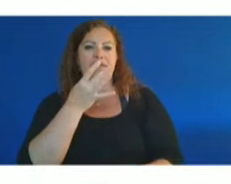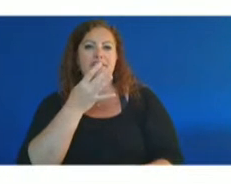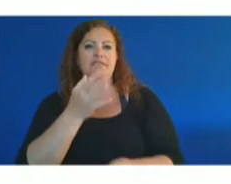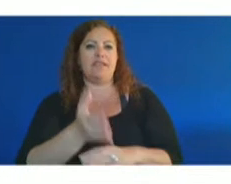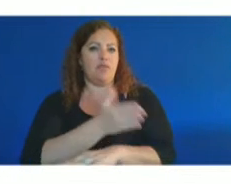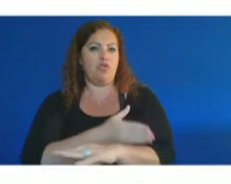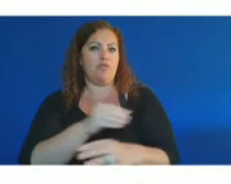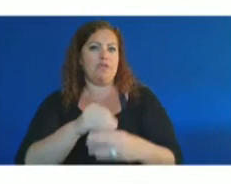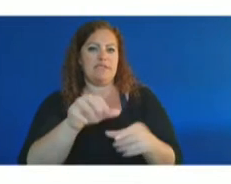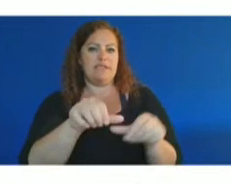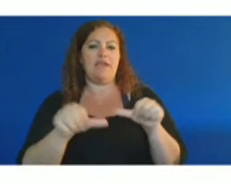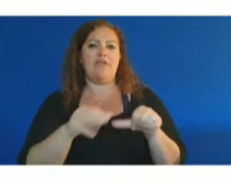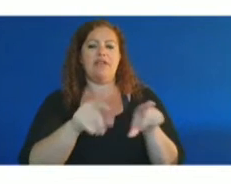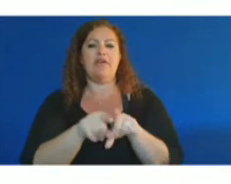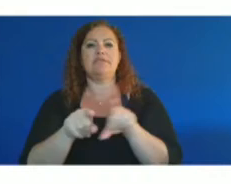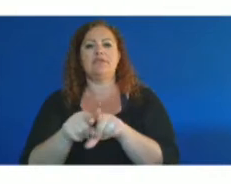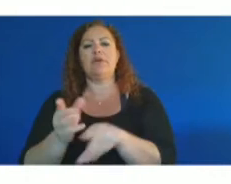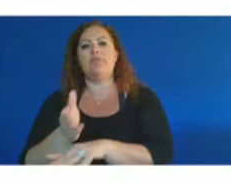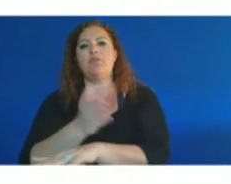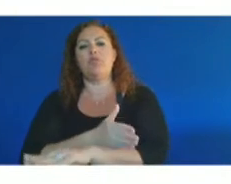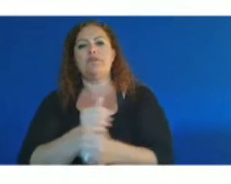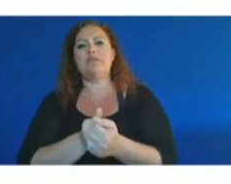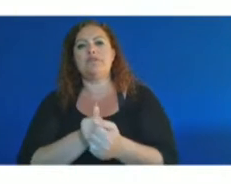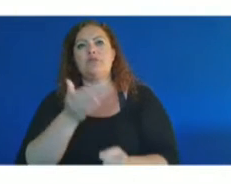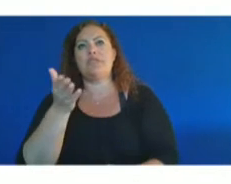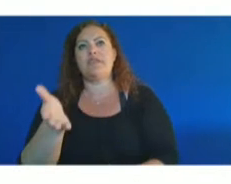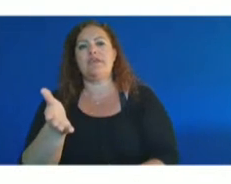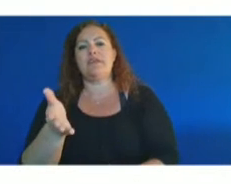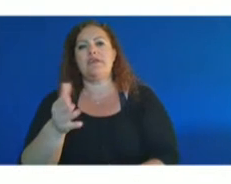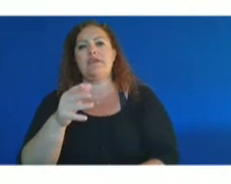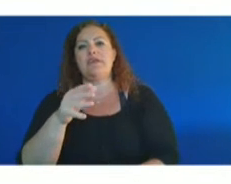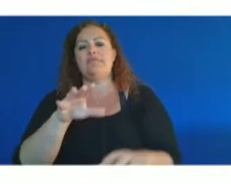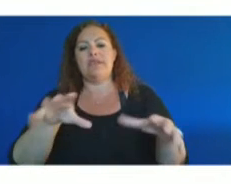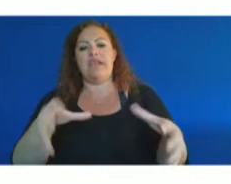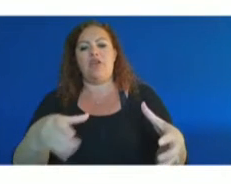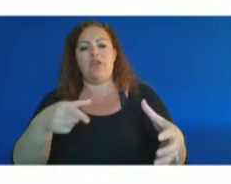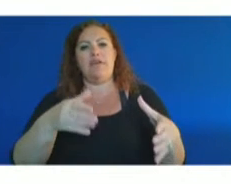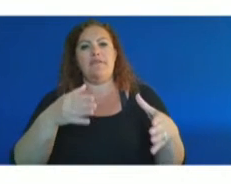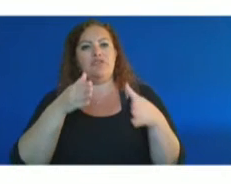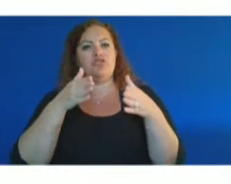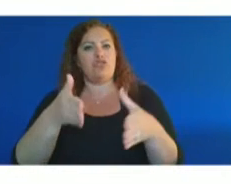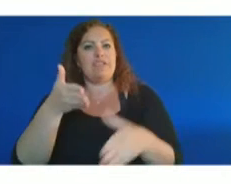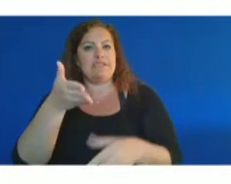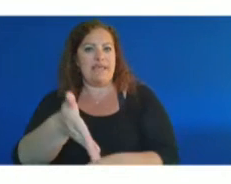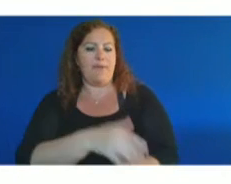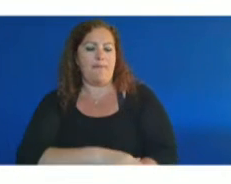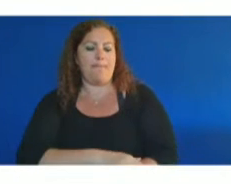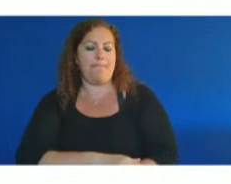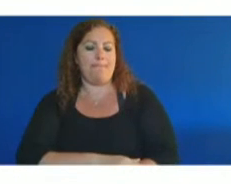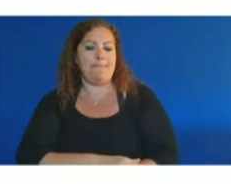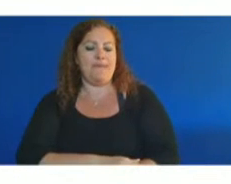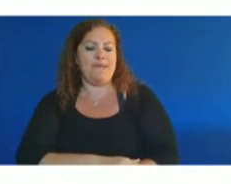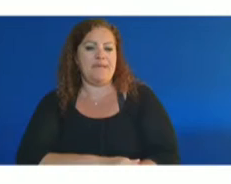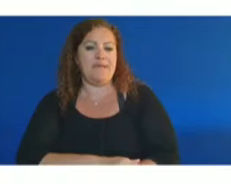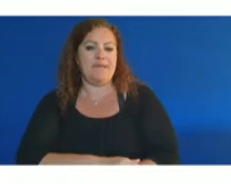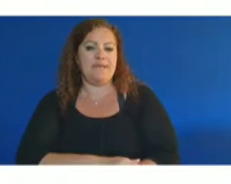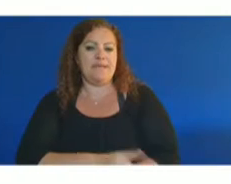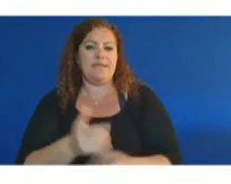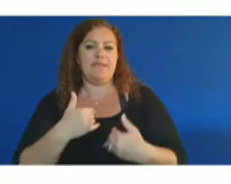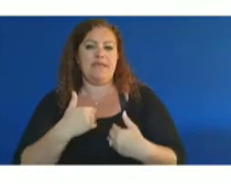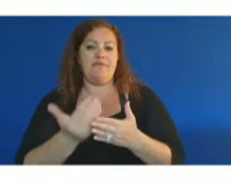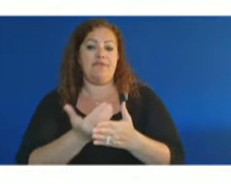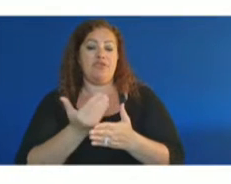well as additional improvements to the existing uh network of streets uh there are uh a new network